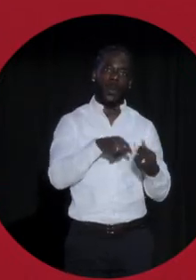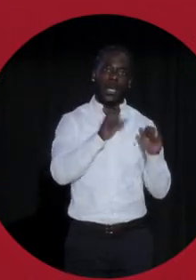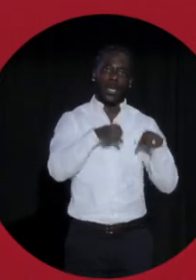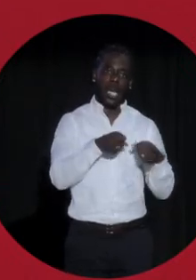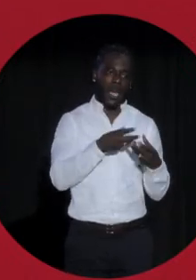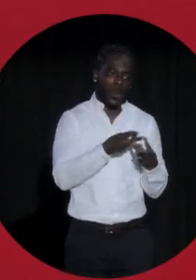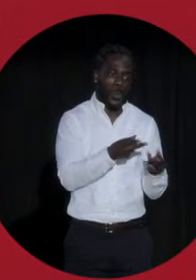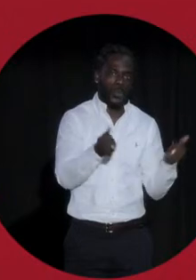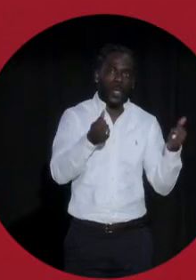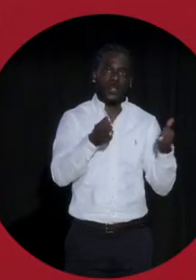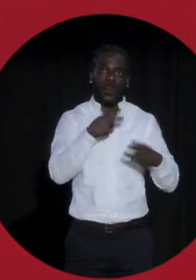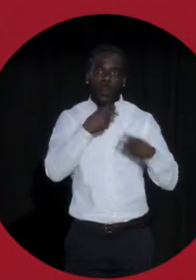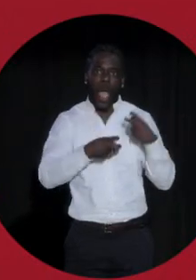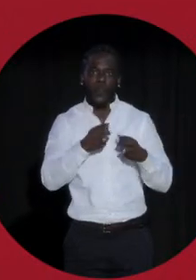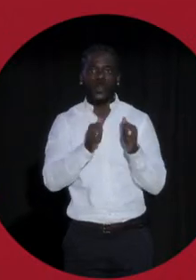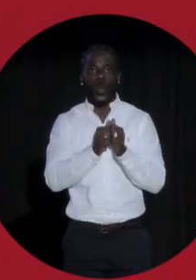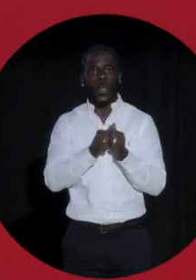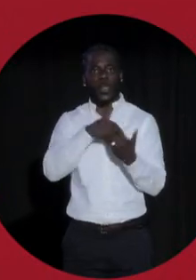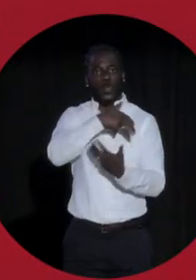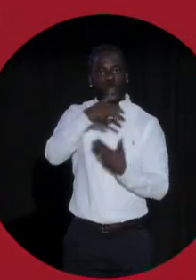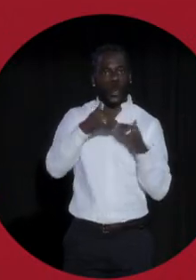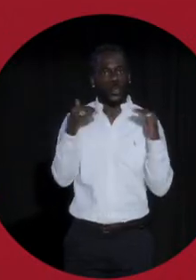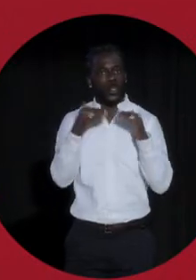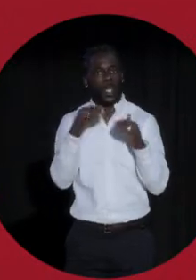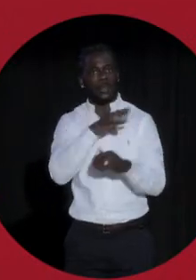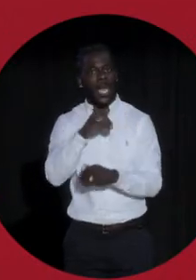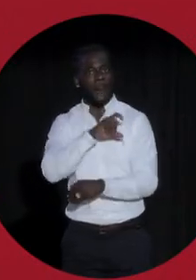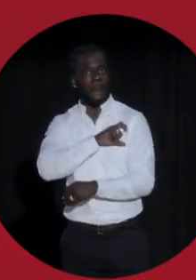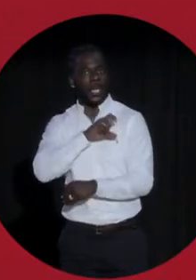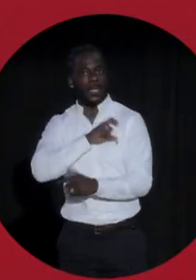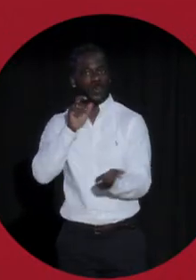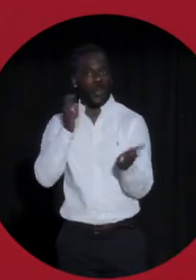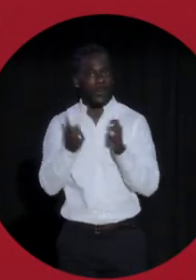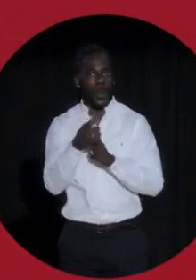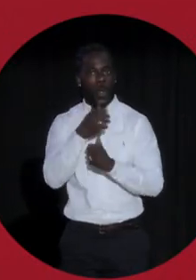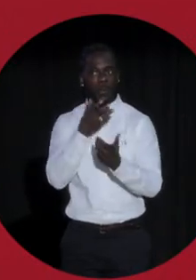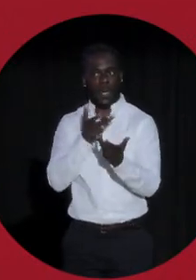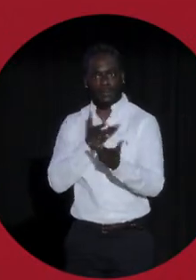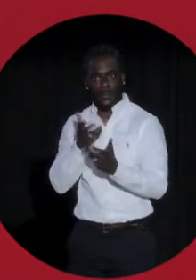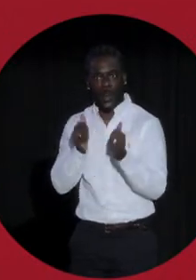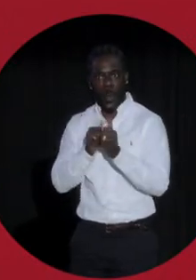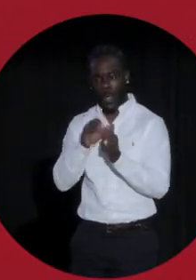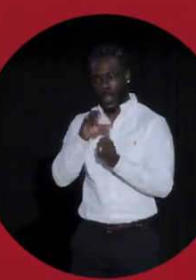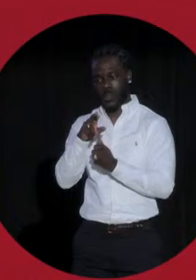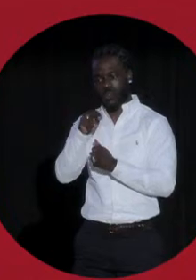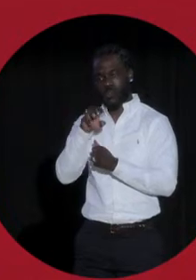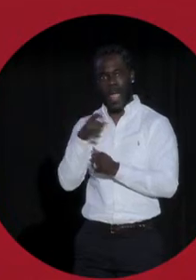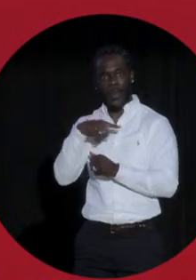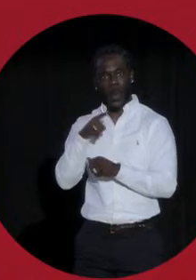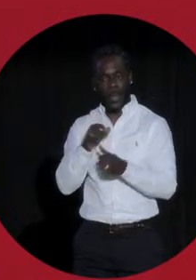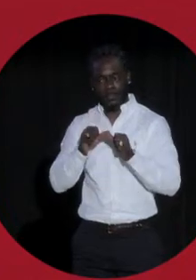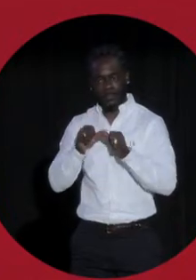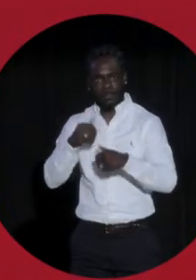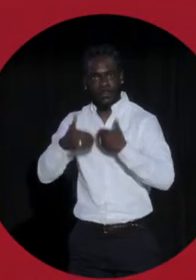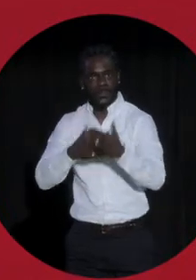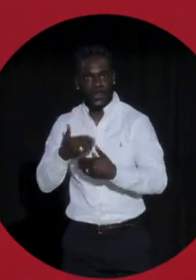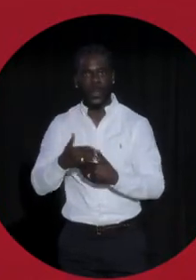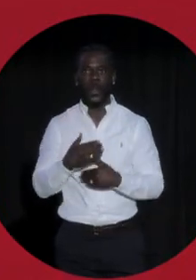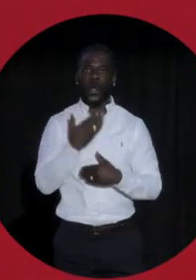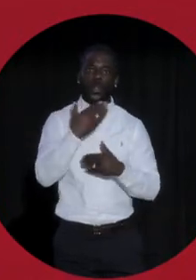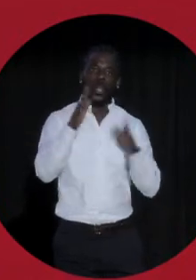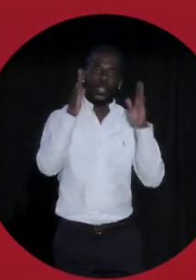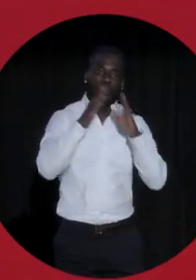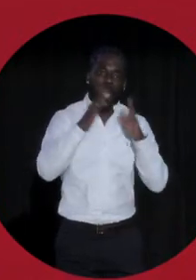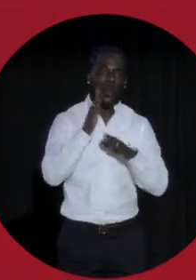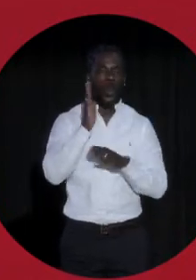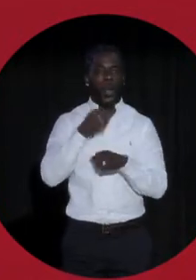social justice and police reform by also dealing with the crime as we move forward. Good trouble calls out to